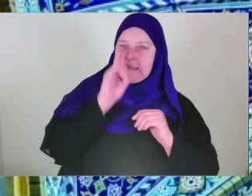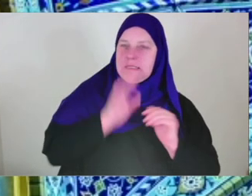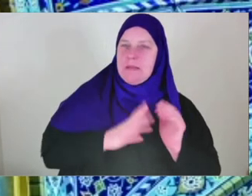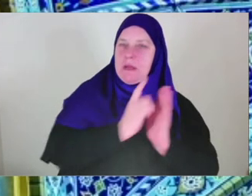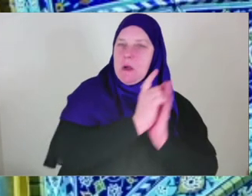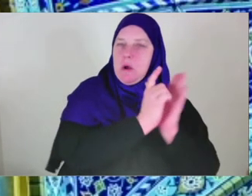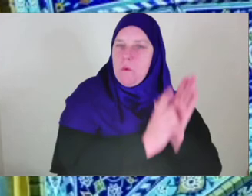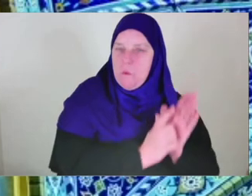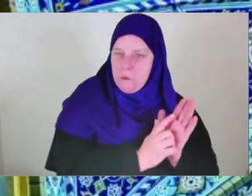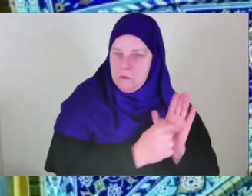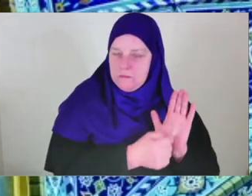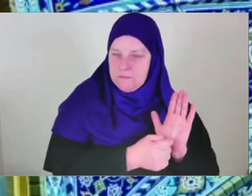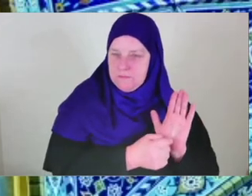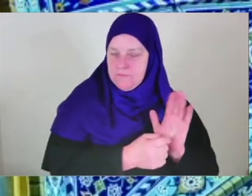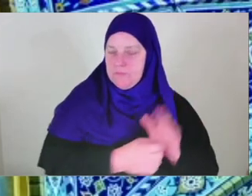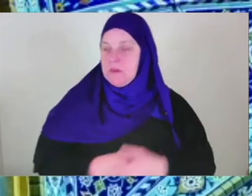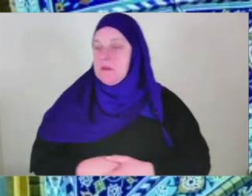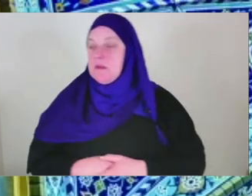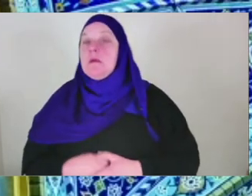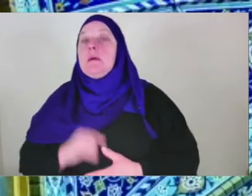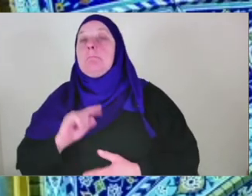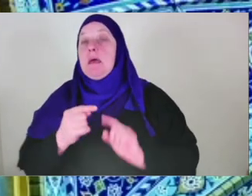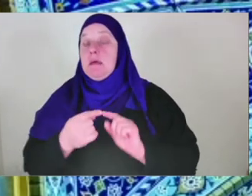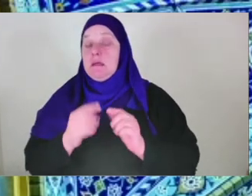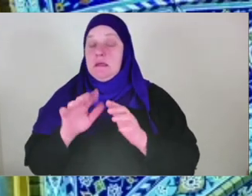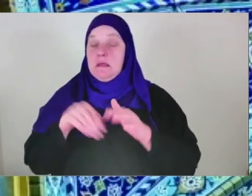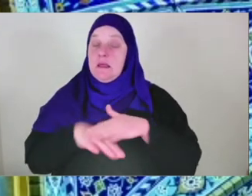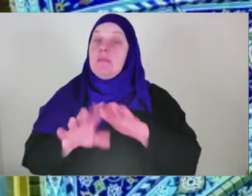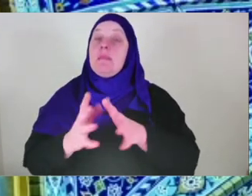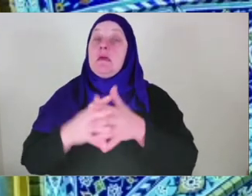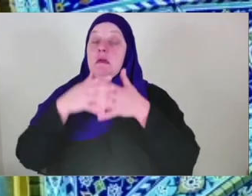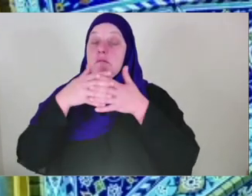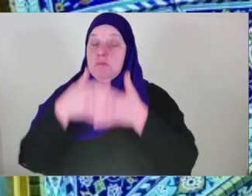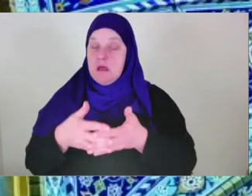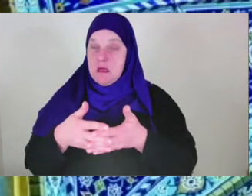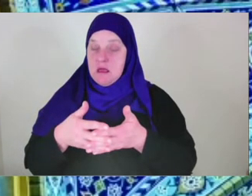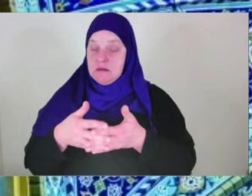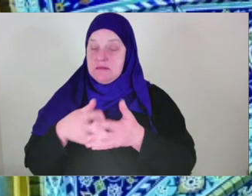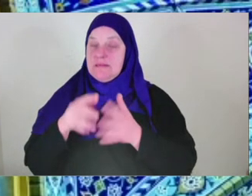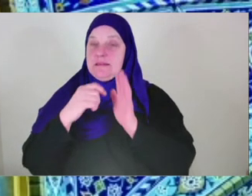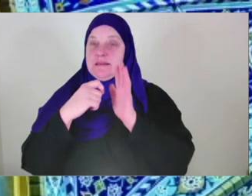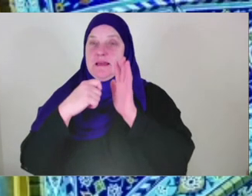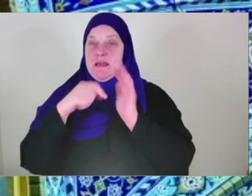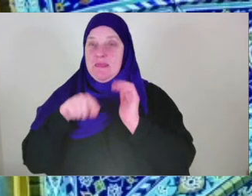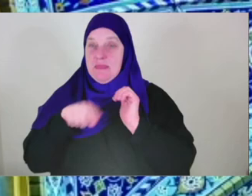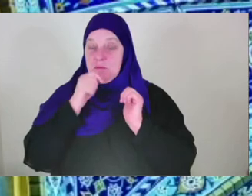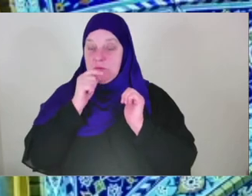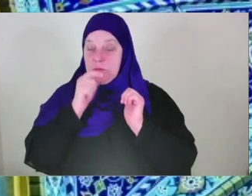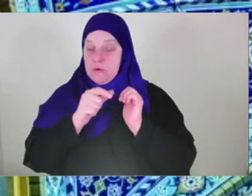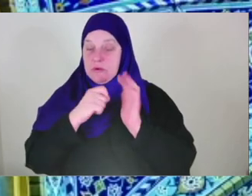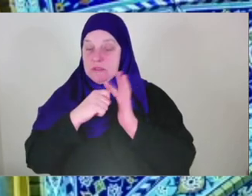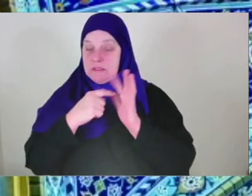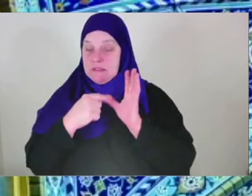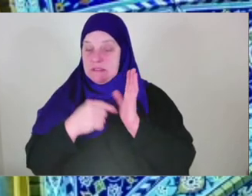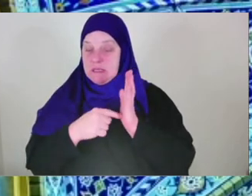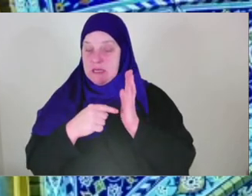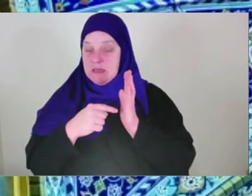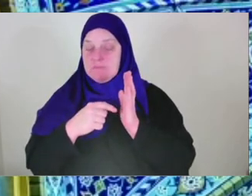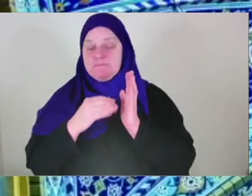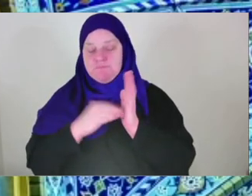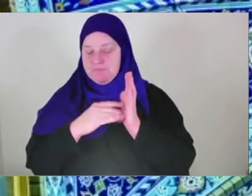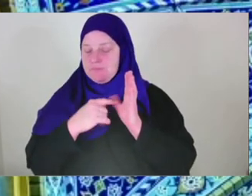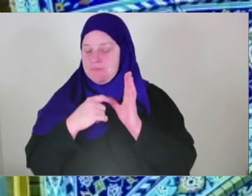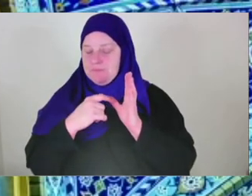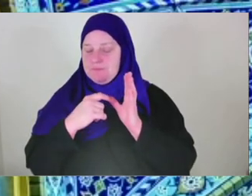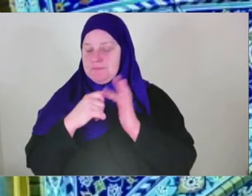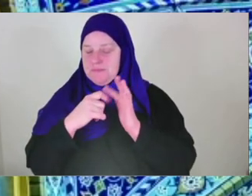term to include any type of donation, charity, or anything that you do for the sake of God. In fact, it